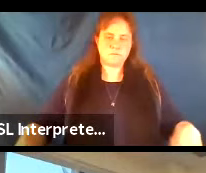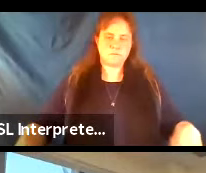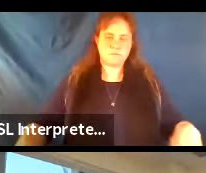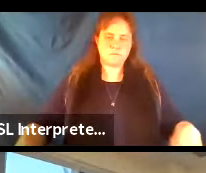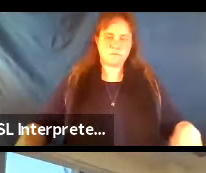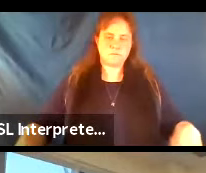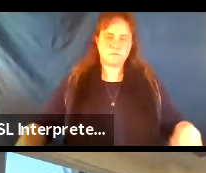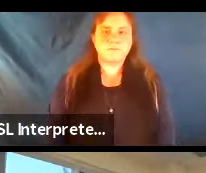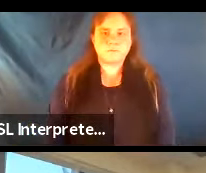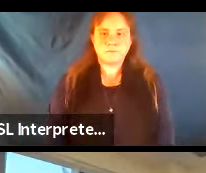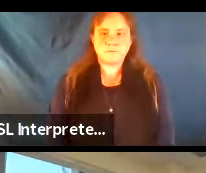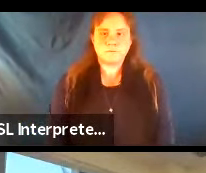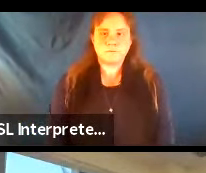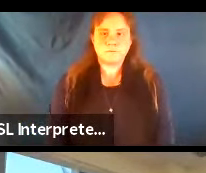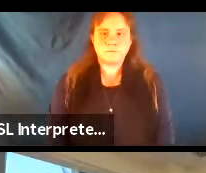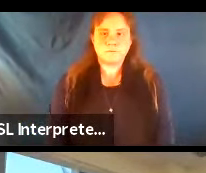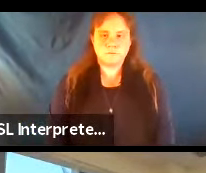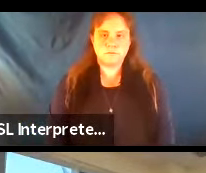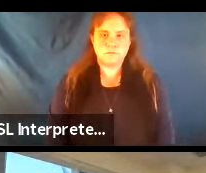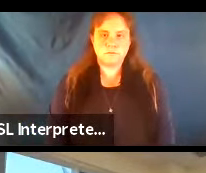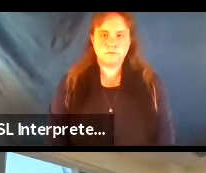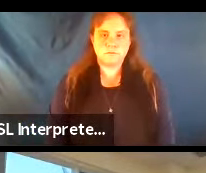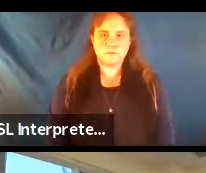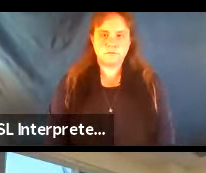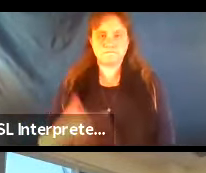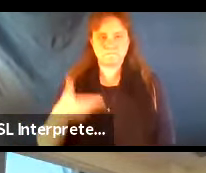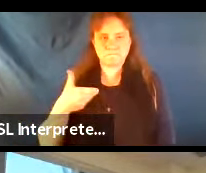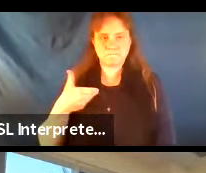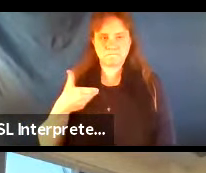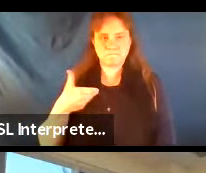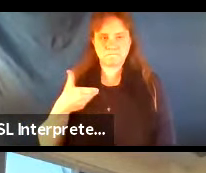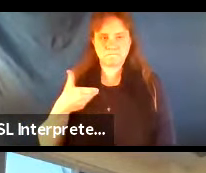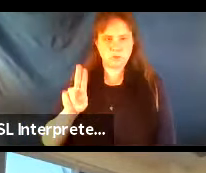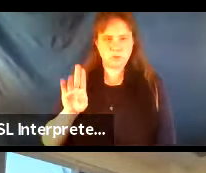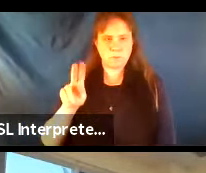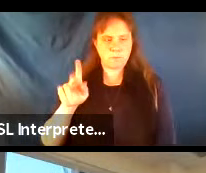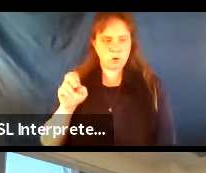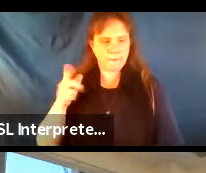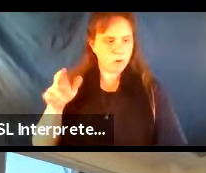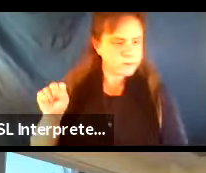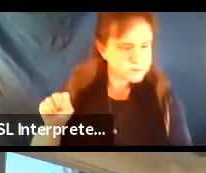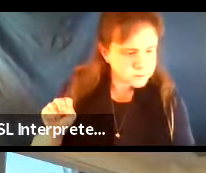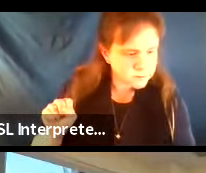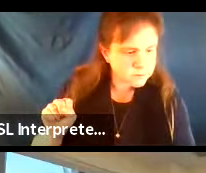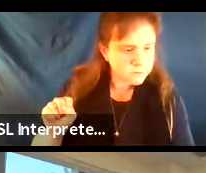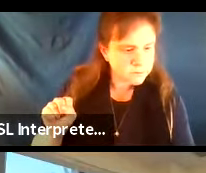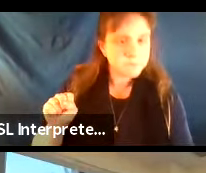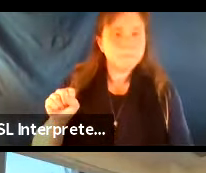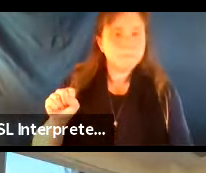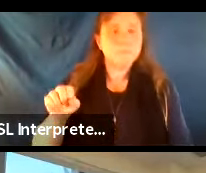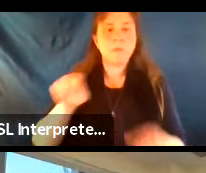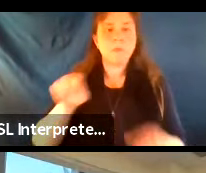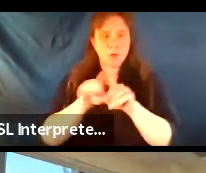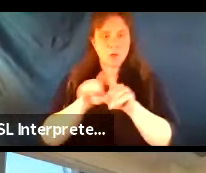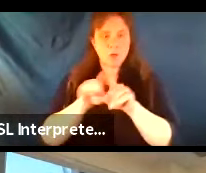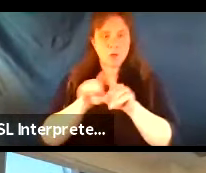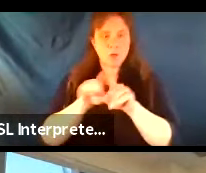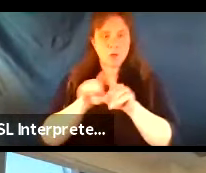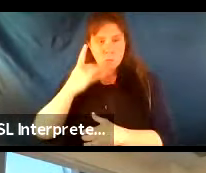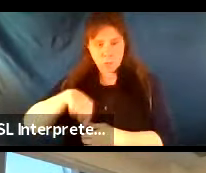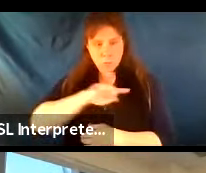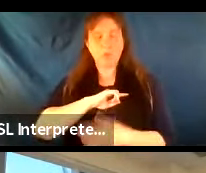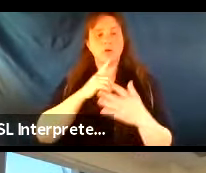Thank you. Yeah, I want to highlight that's also part of the reason why we're moving to a third-party administrator, right? Is to